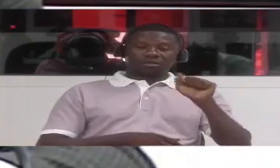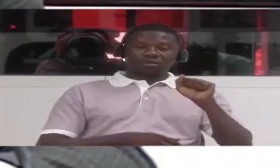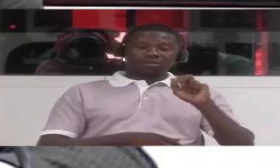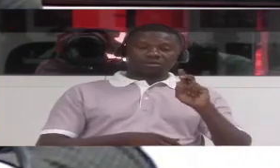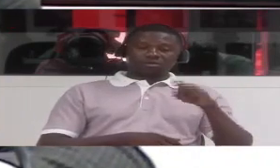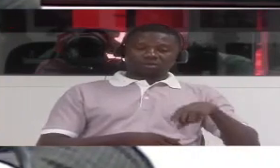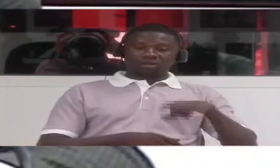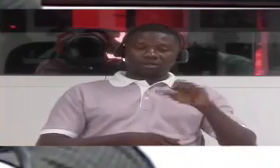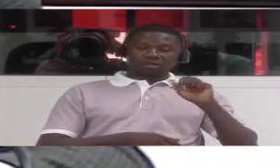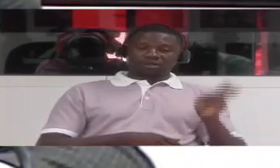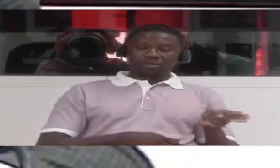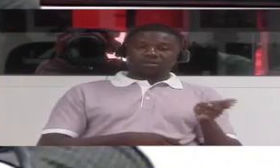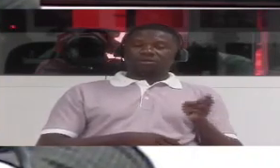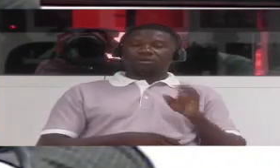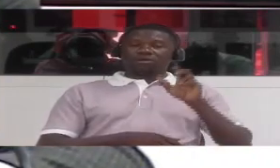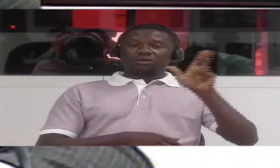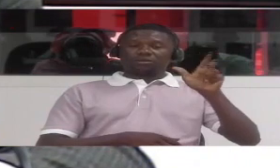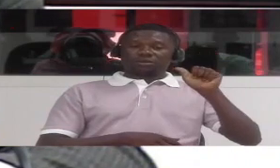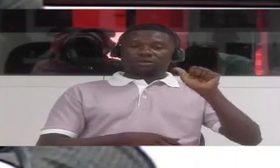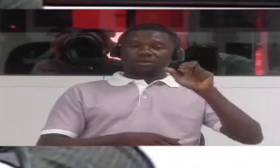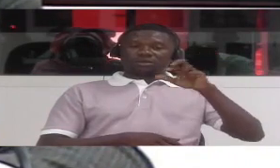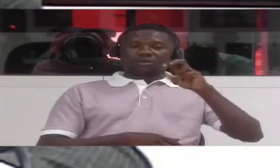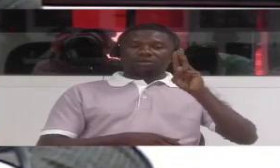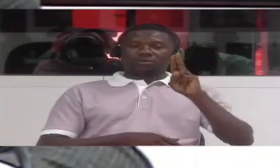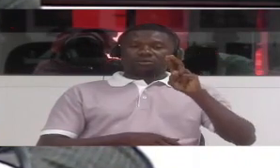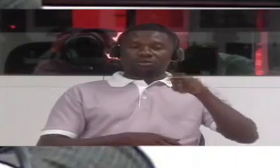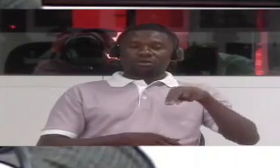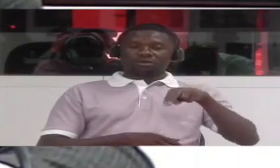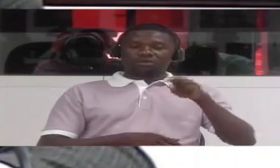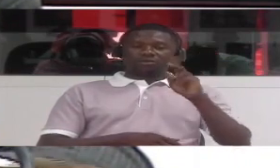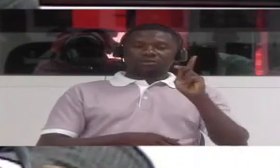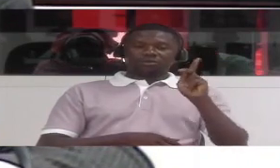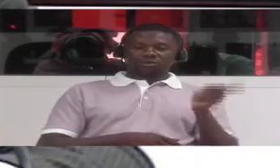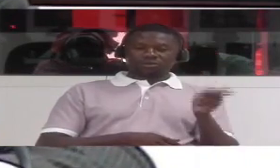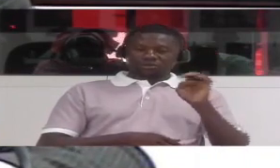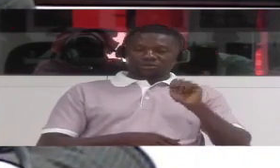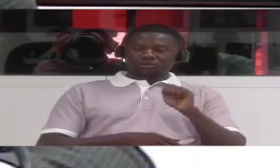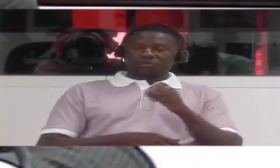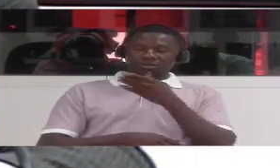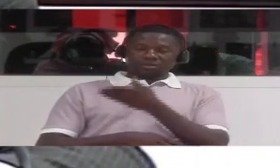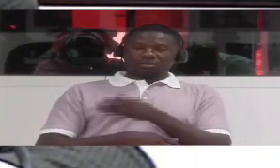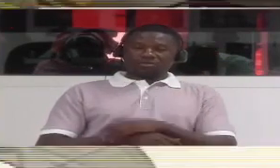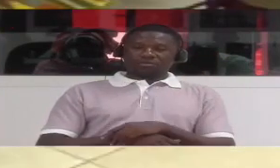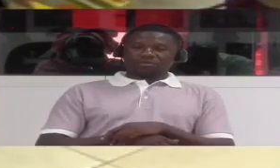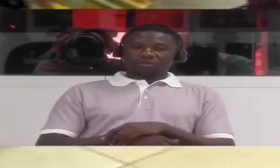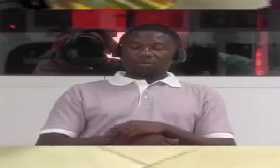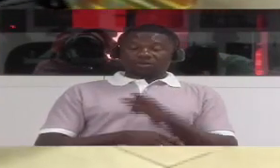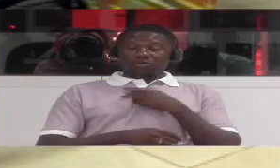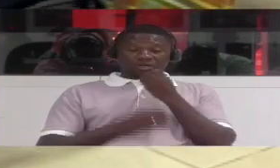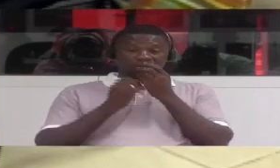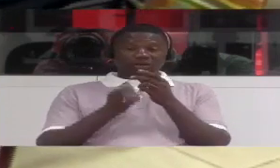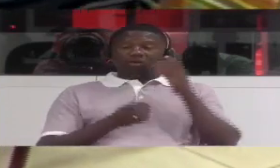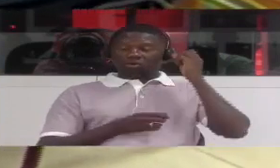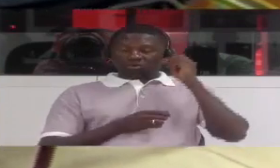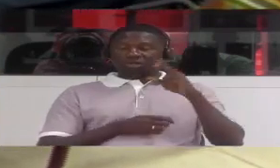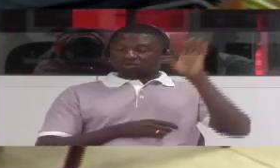they now know what's happening, but perhaps, you know, it wouldn't be nice just to broadcast, you know, to announce my arrest, because, you know, it might